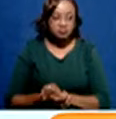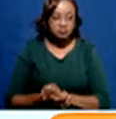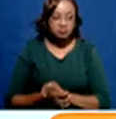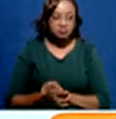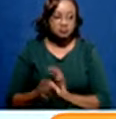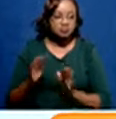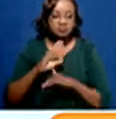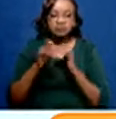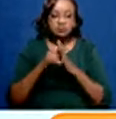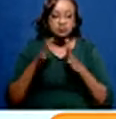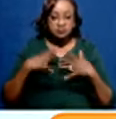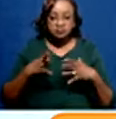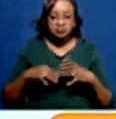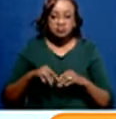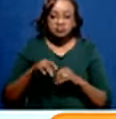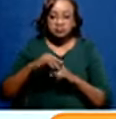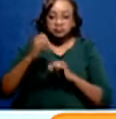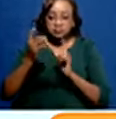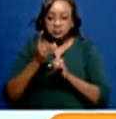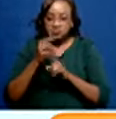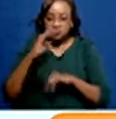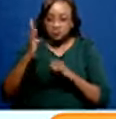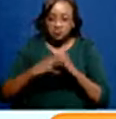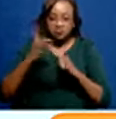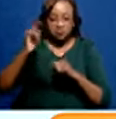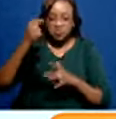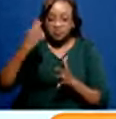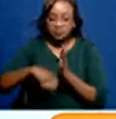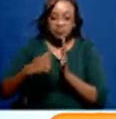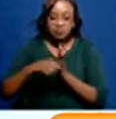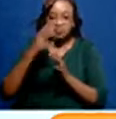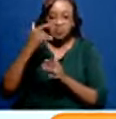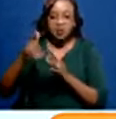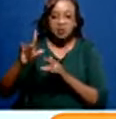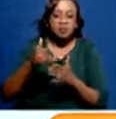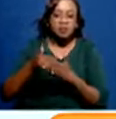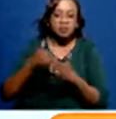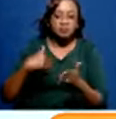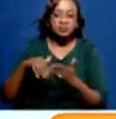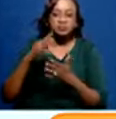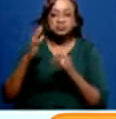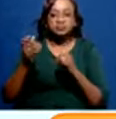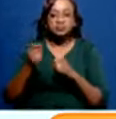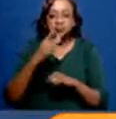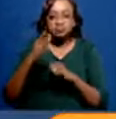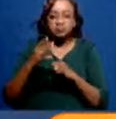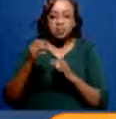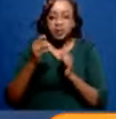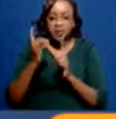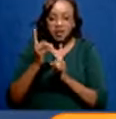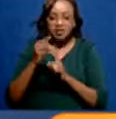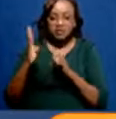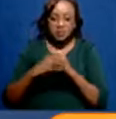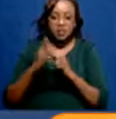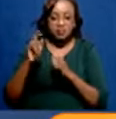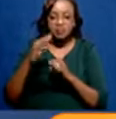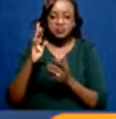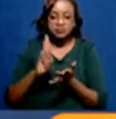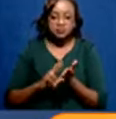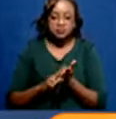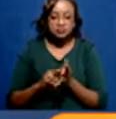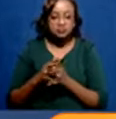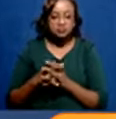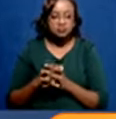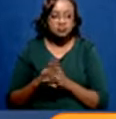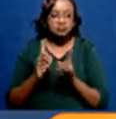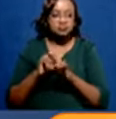every employee's contributions must be submitted. So at the end of the day, they'll have to register before the 9th of the next month. But there is also a requirement for the non-salaried